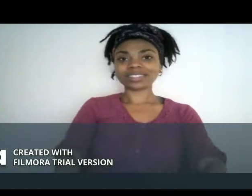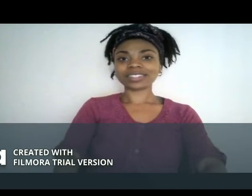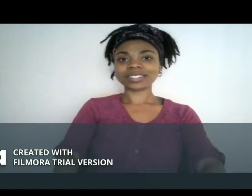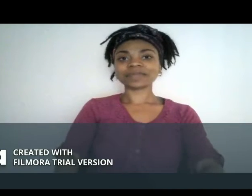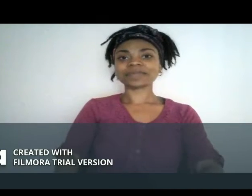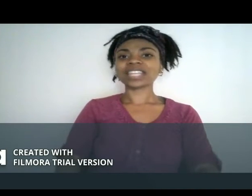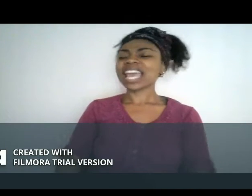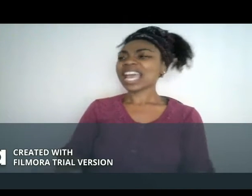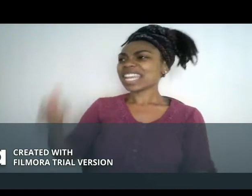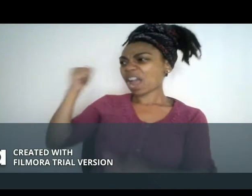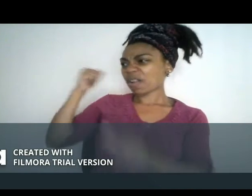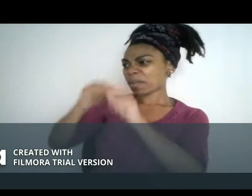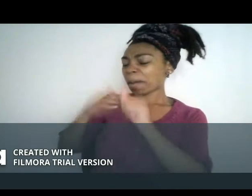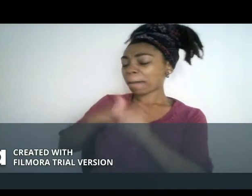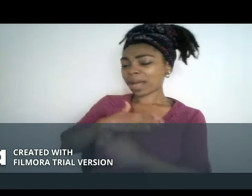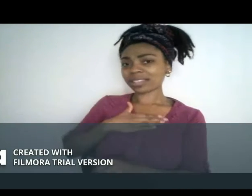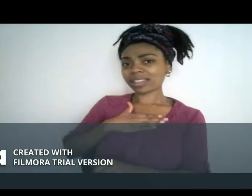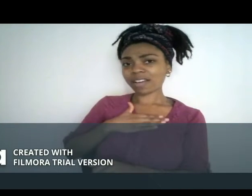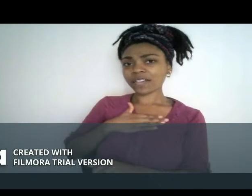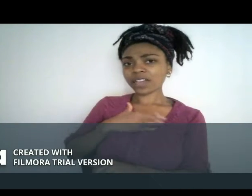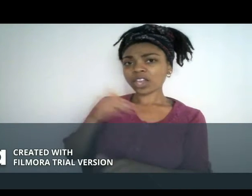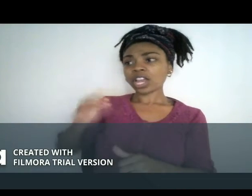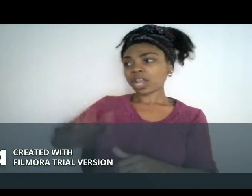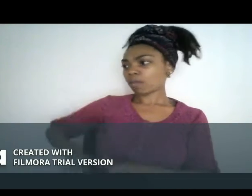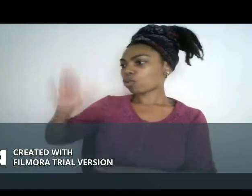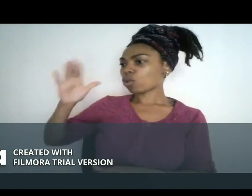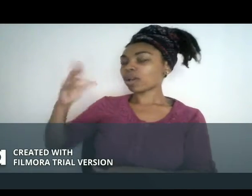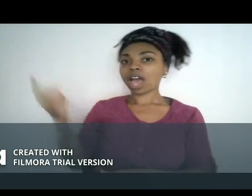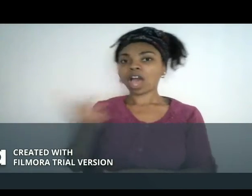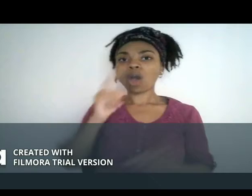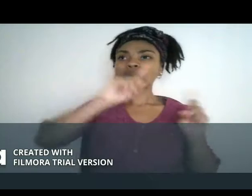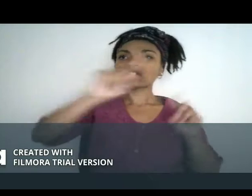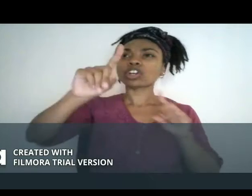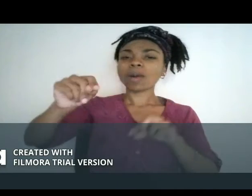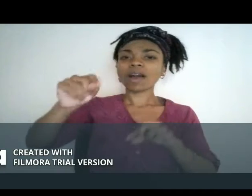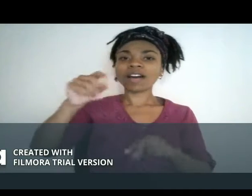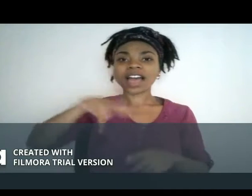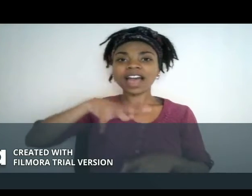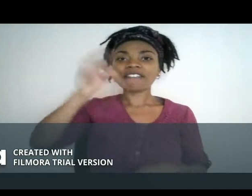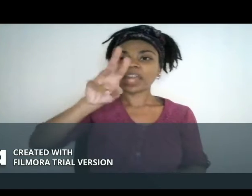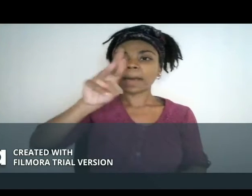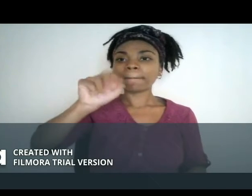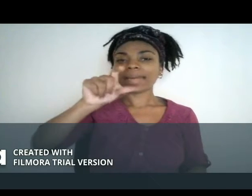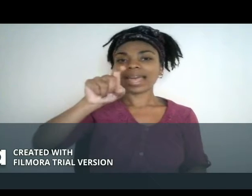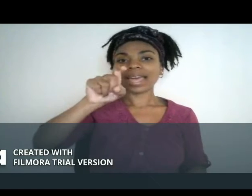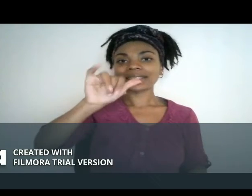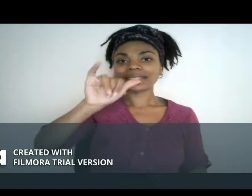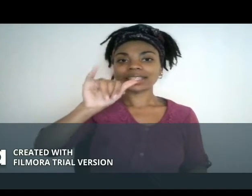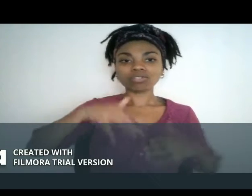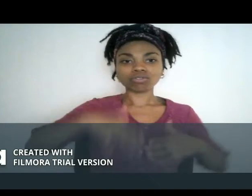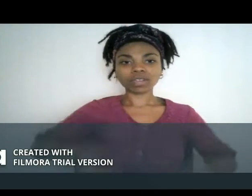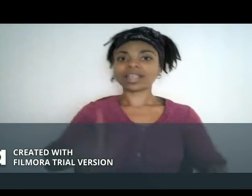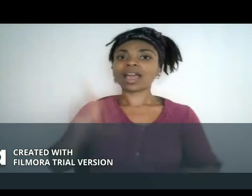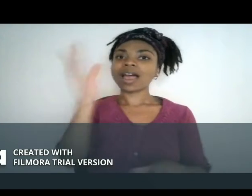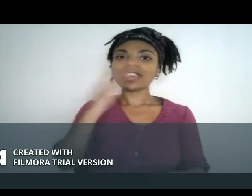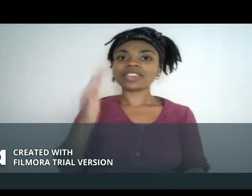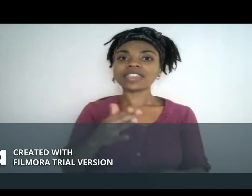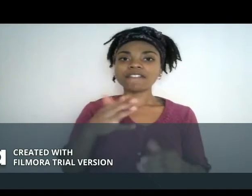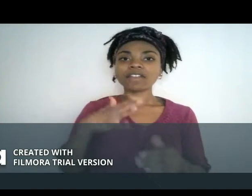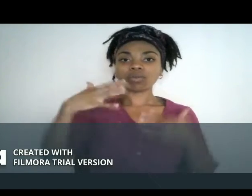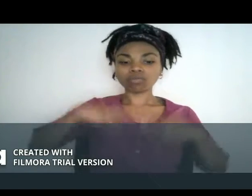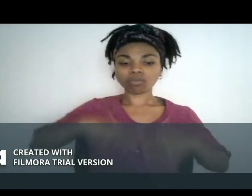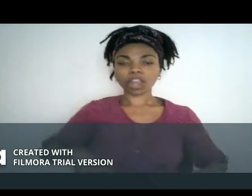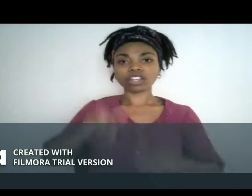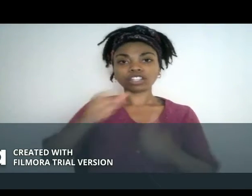I remember myself growing up, living at home. When I went out, I always found the maxi dress, never wore mini dress, never wore a dress above the knees.